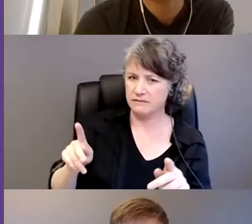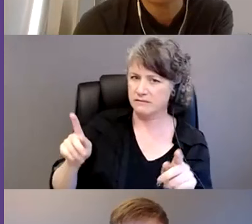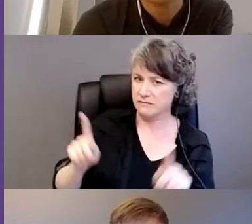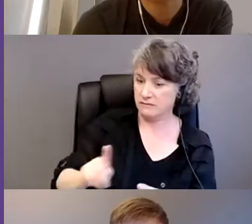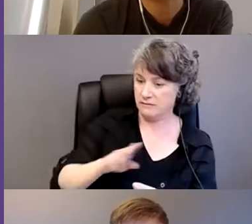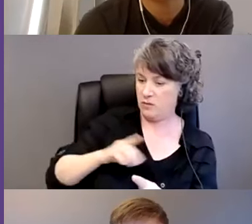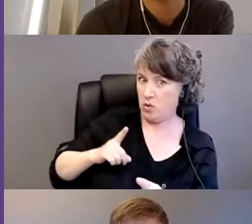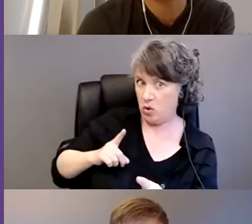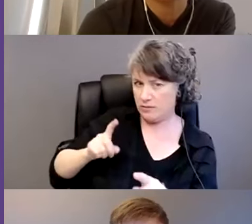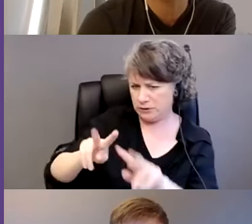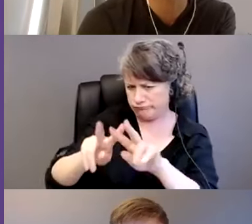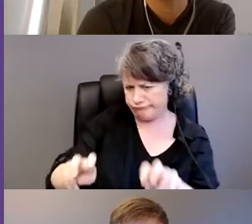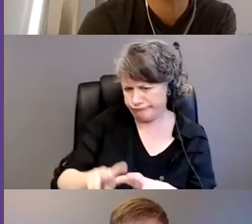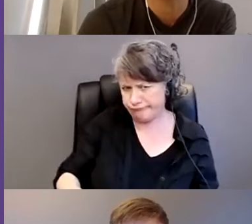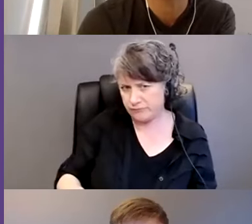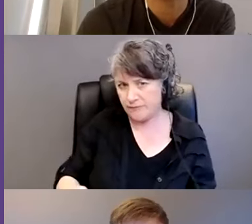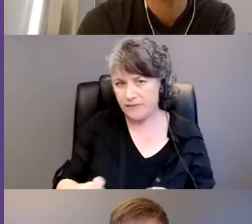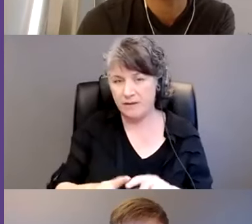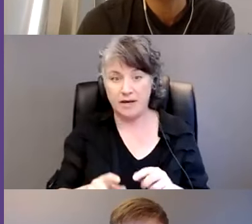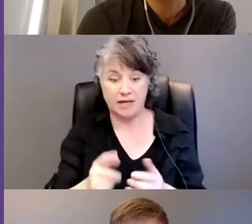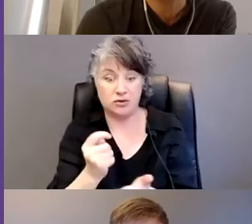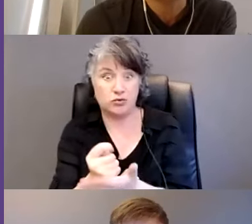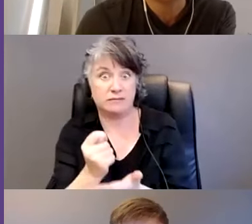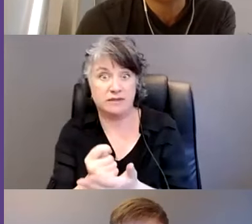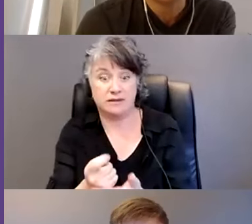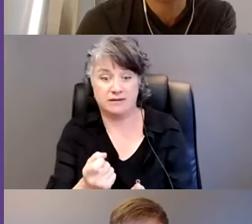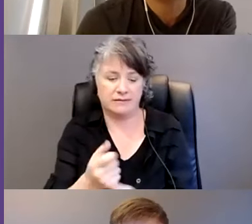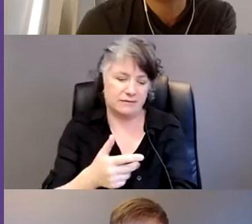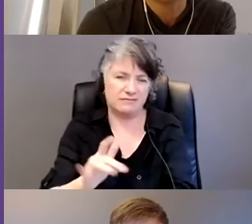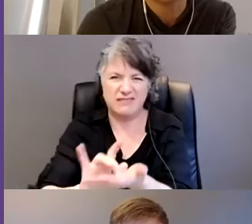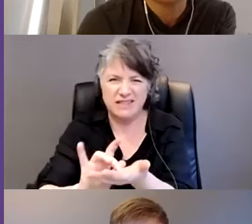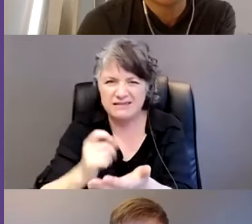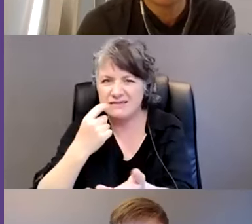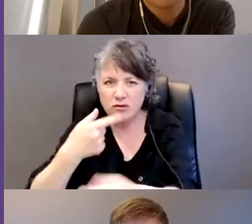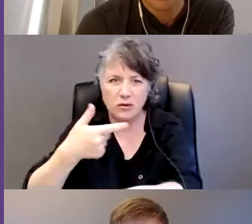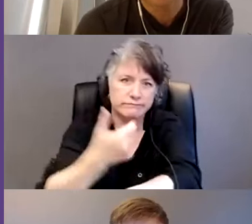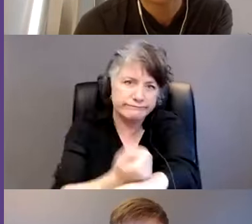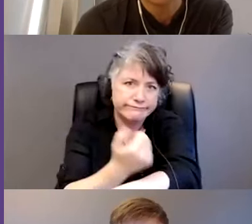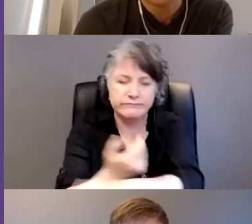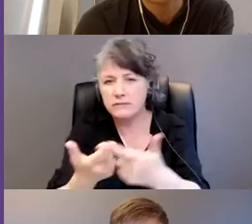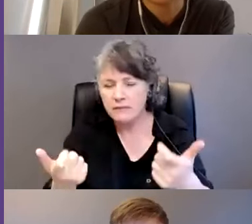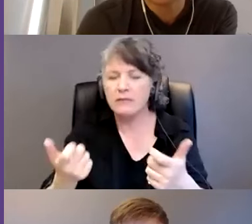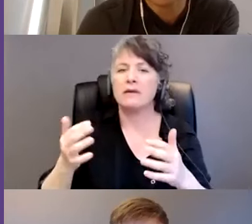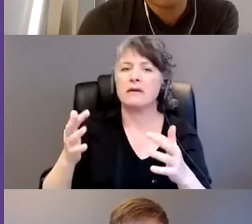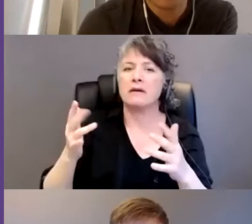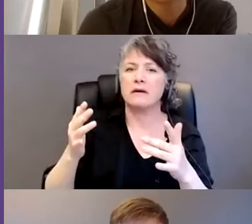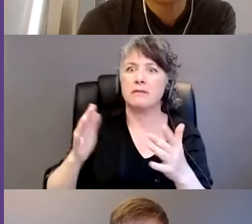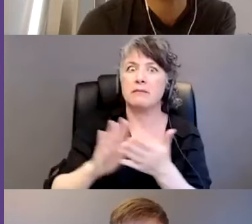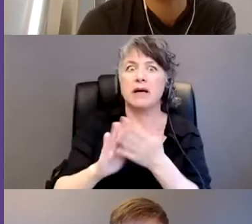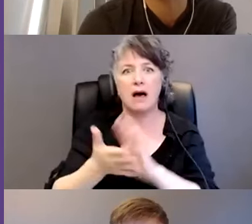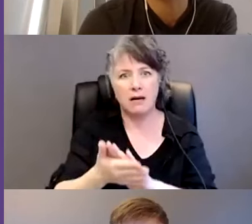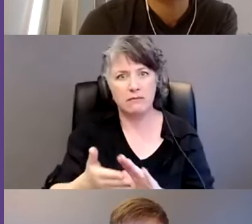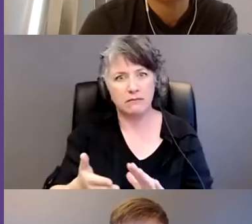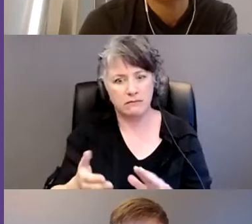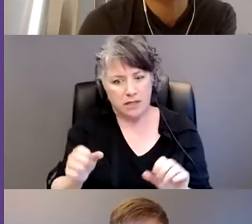with treatment, patients can become capable, right? And the actual process of assessing that is a straightforward